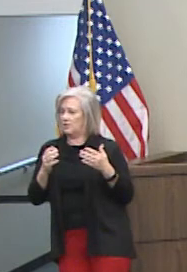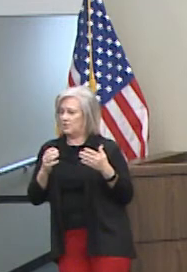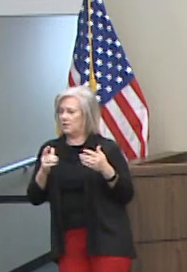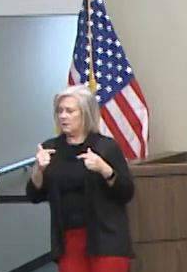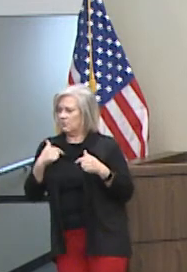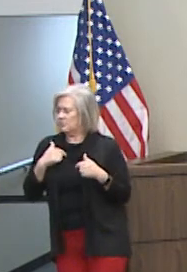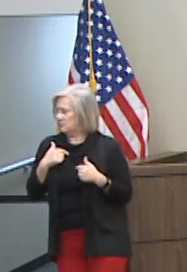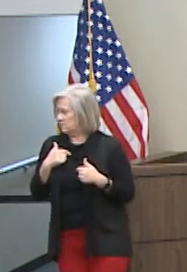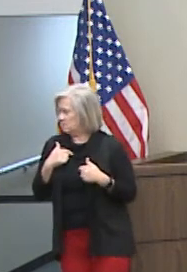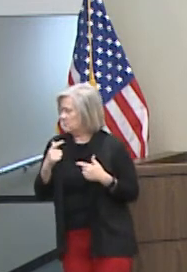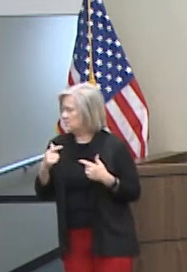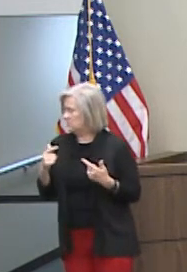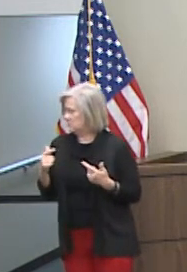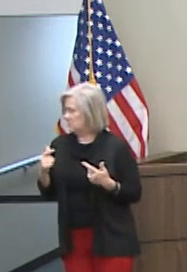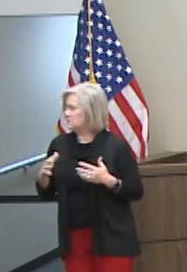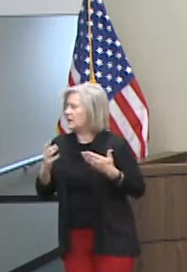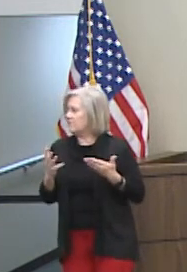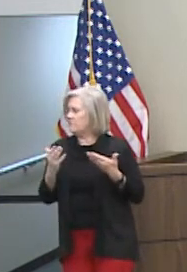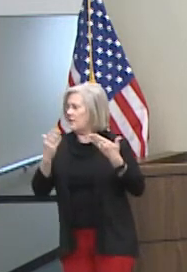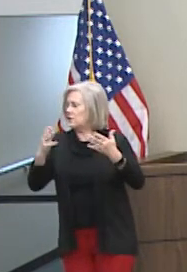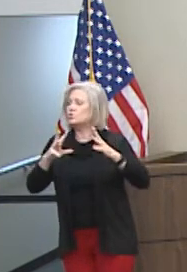Is there a second? Second.